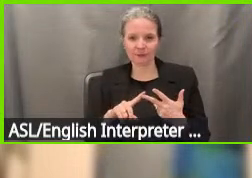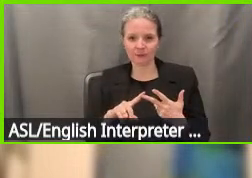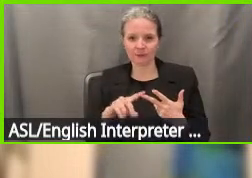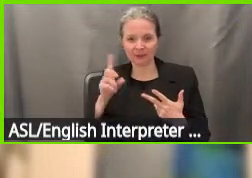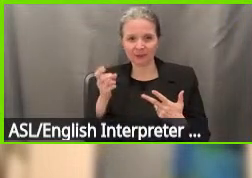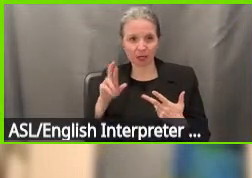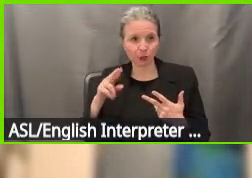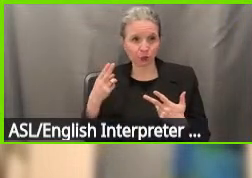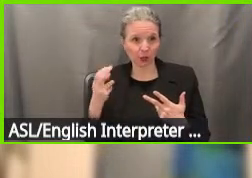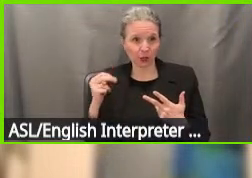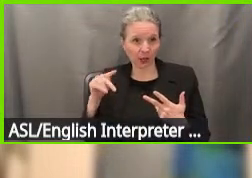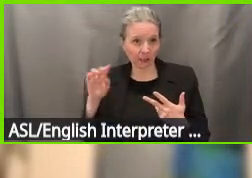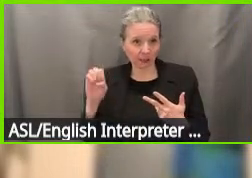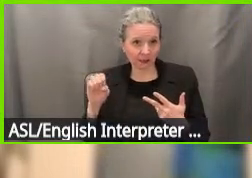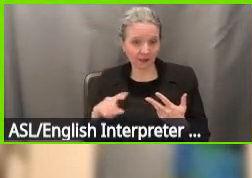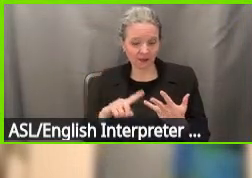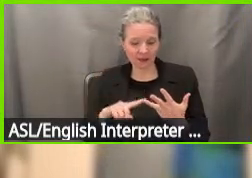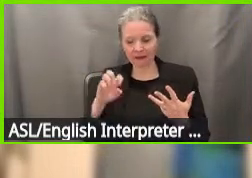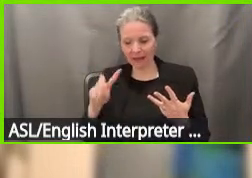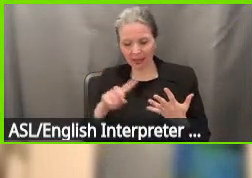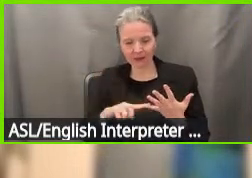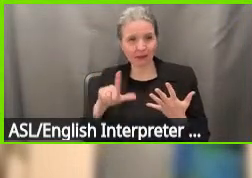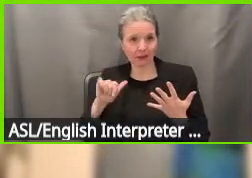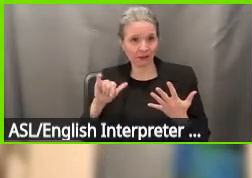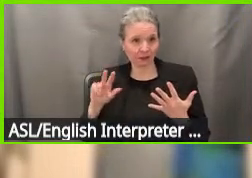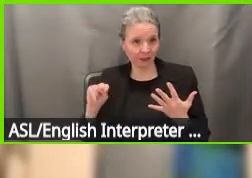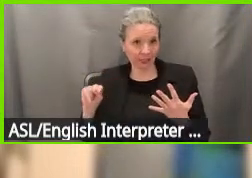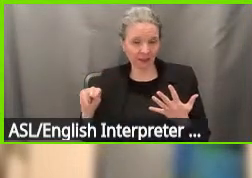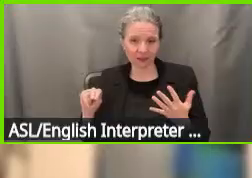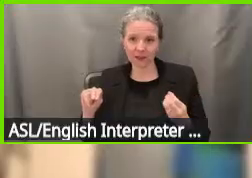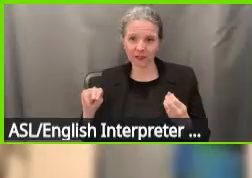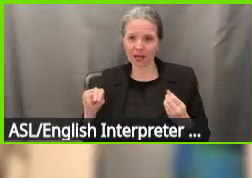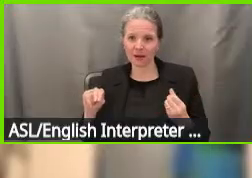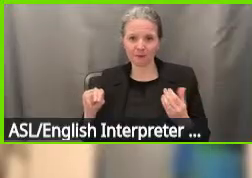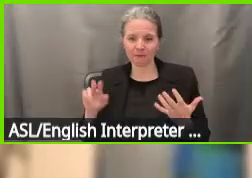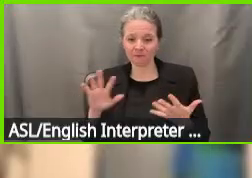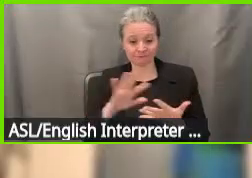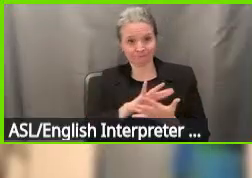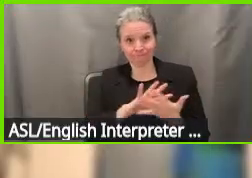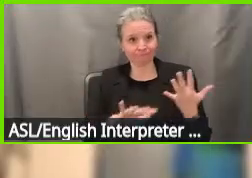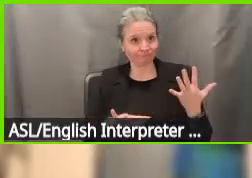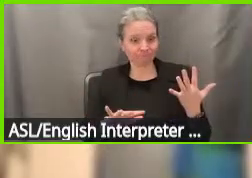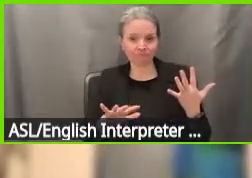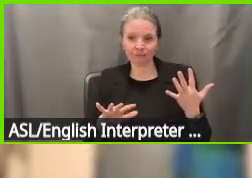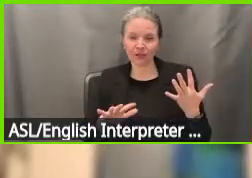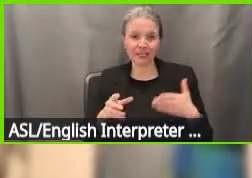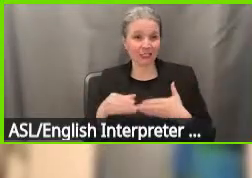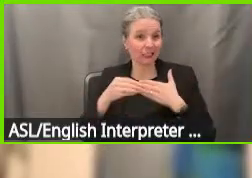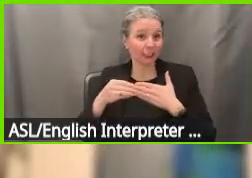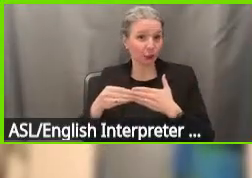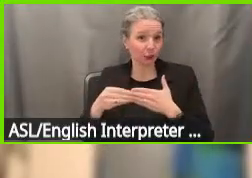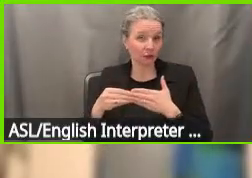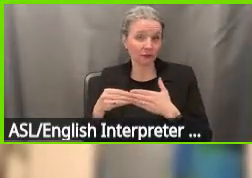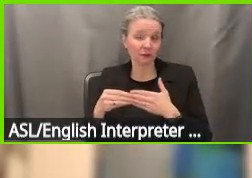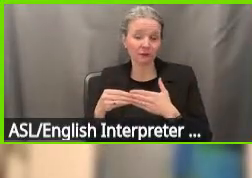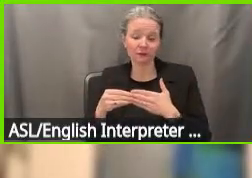Dr. Hunt, Ed, and Lynn as the leadership and